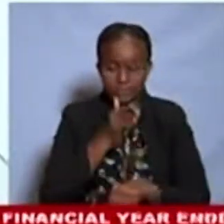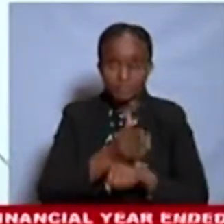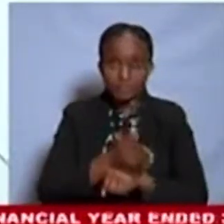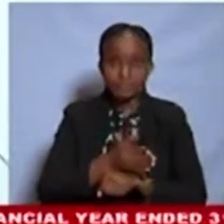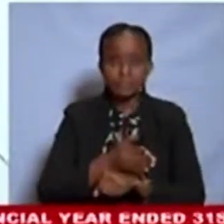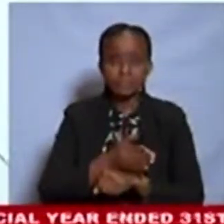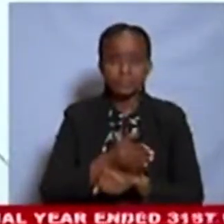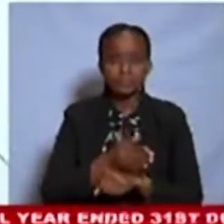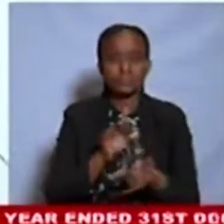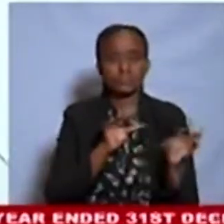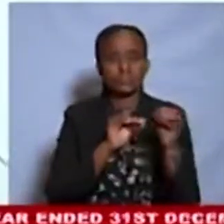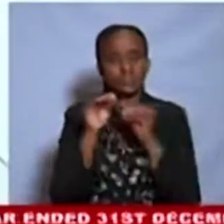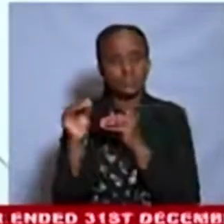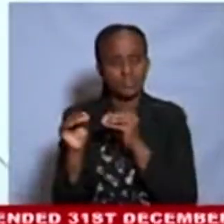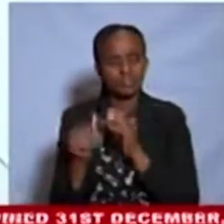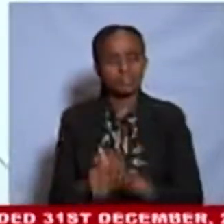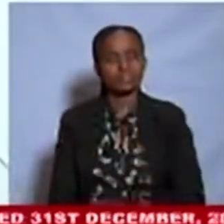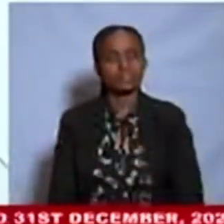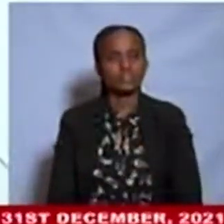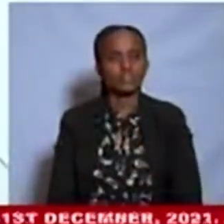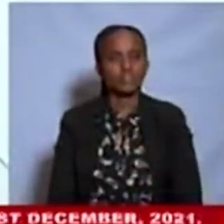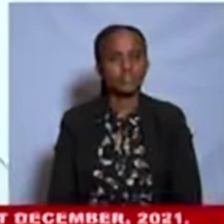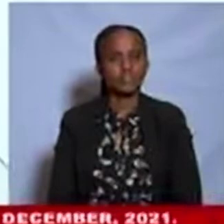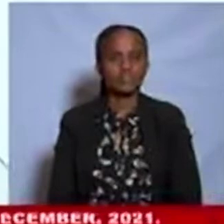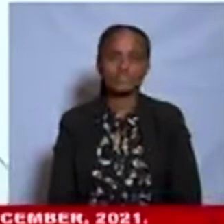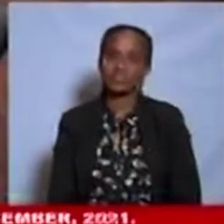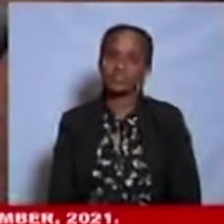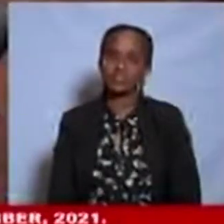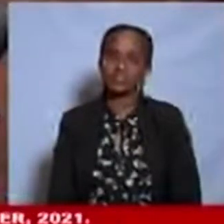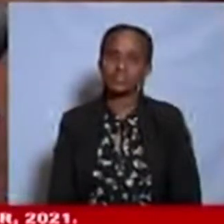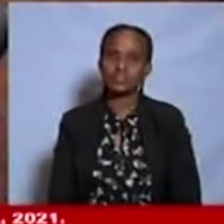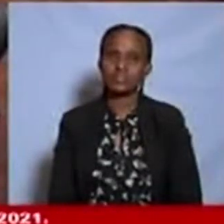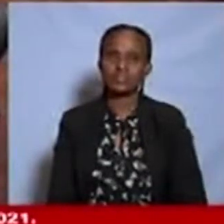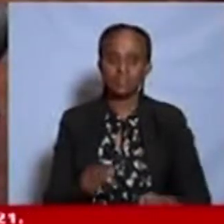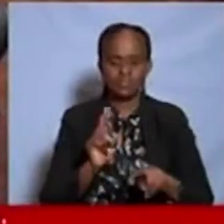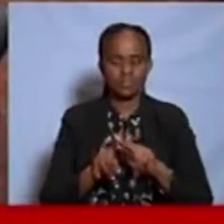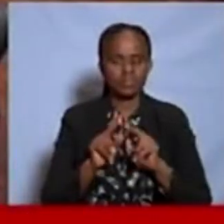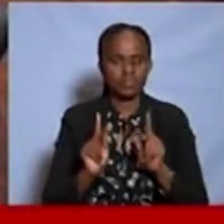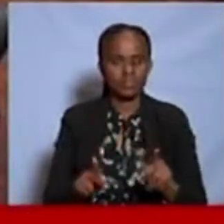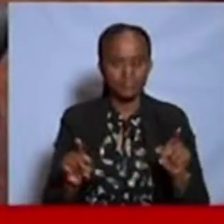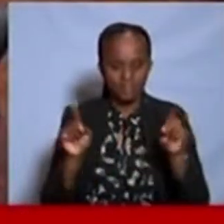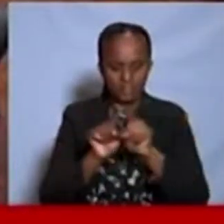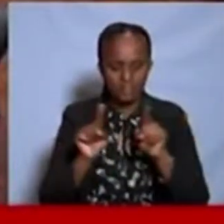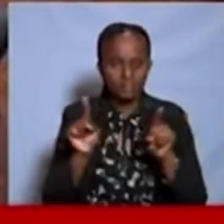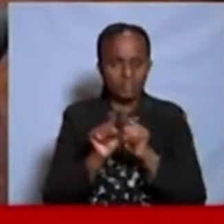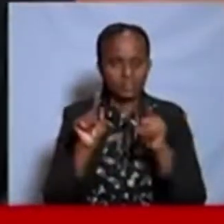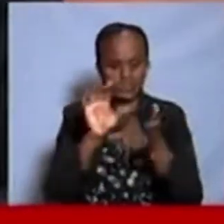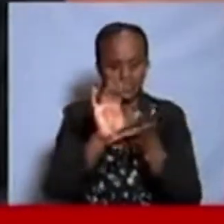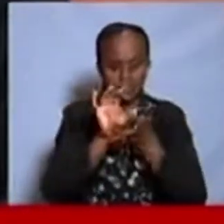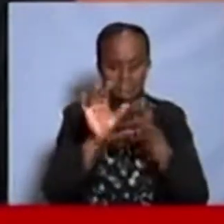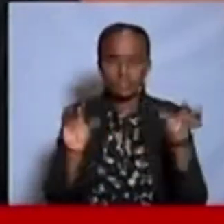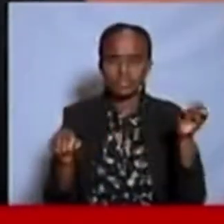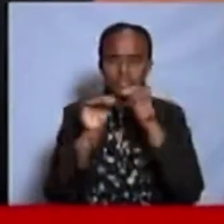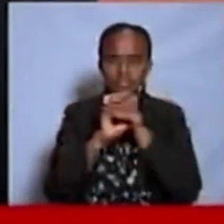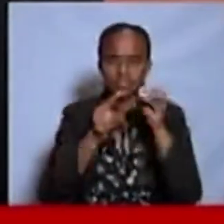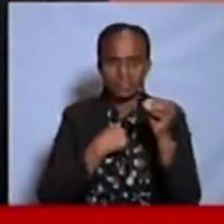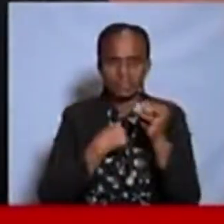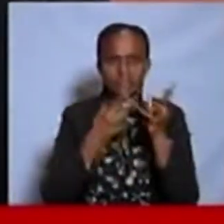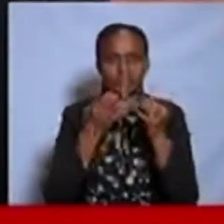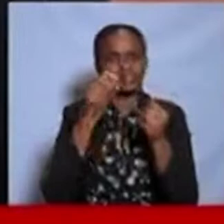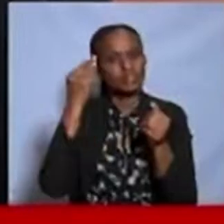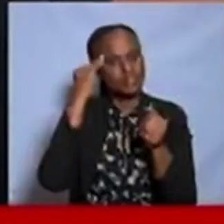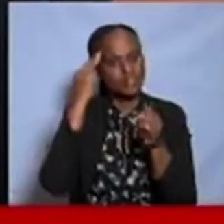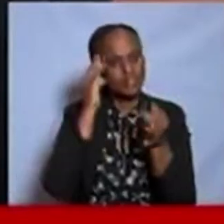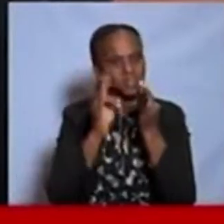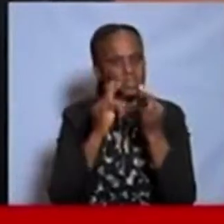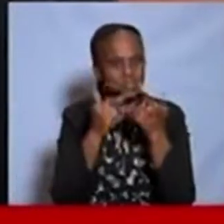question, we go to another topic. Thank you very much. On the same debt swap, I wanted to find out